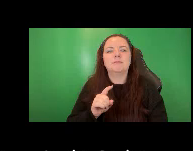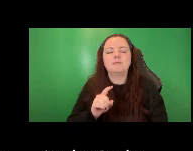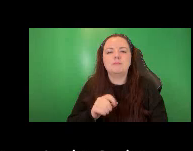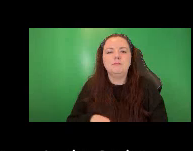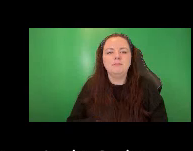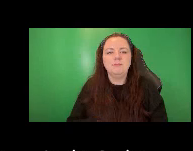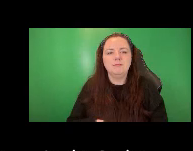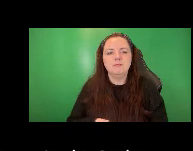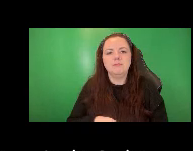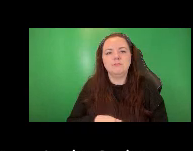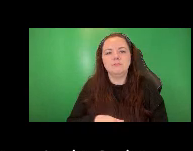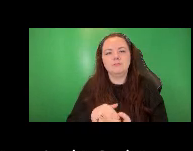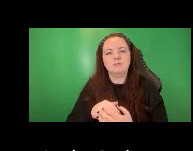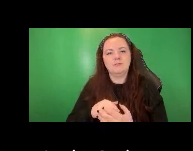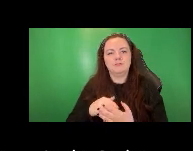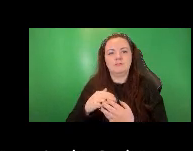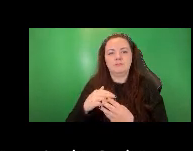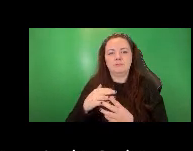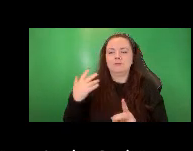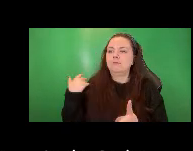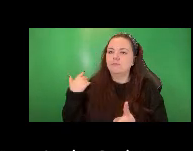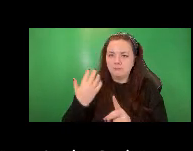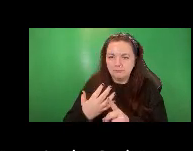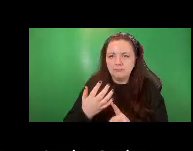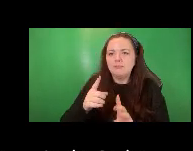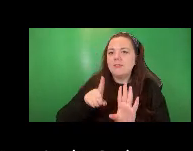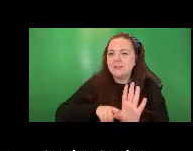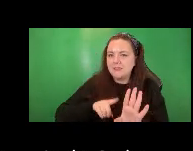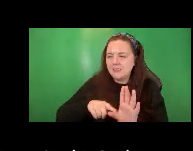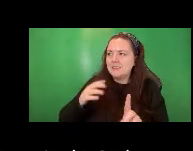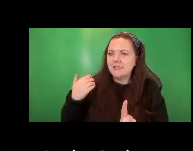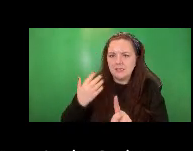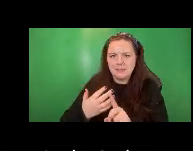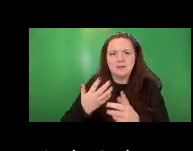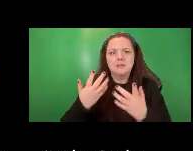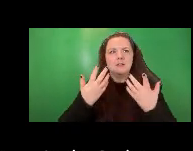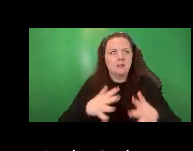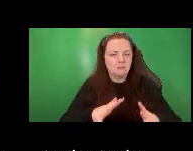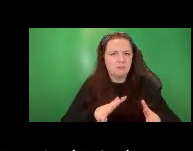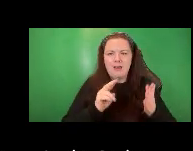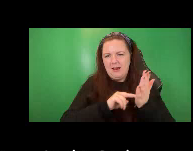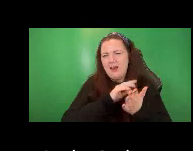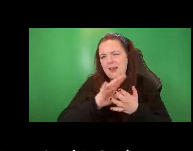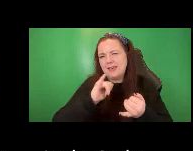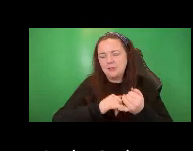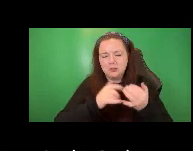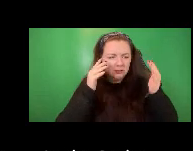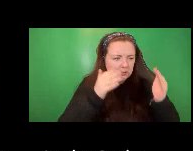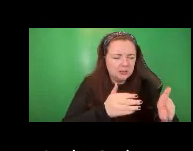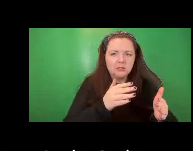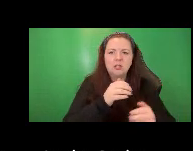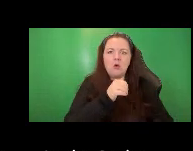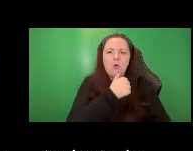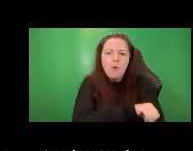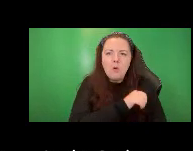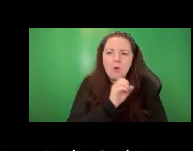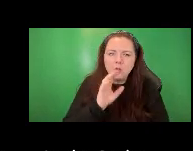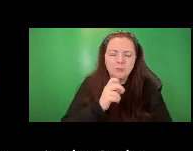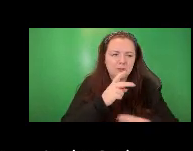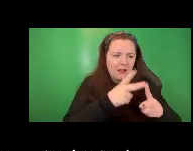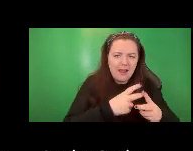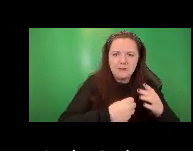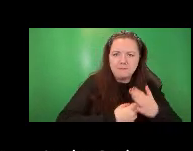the NHS has been particularly focused on developing hospital care, and of